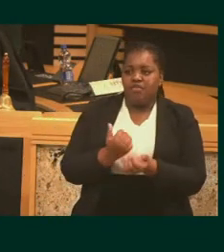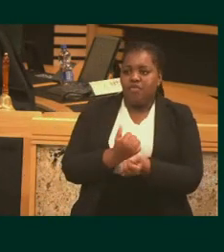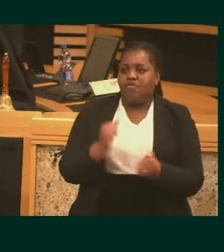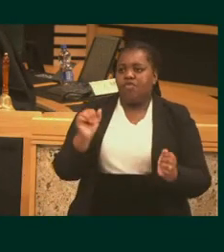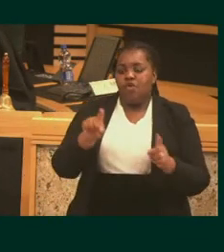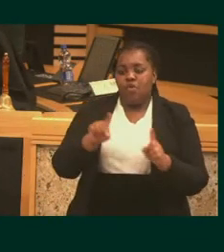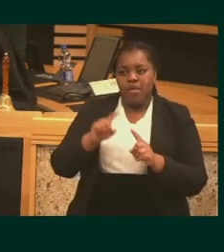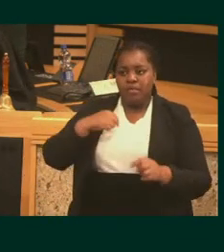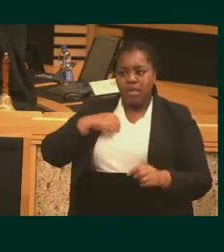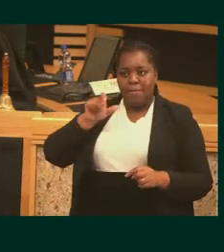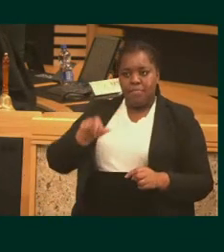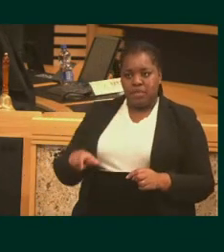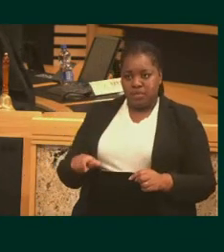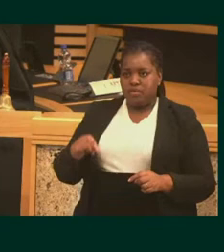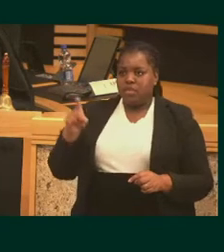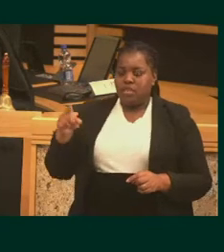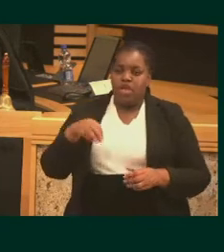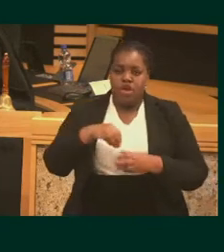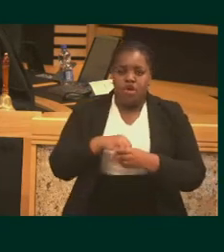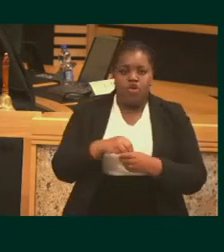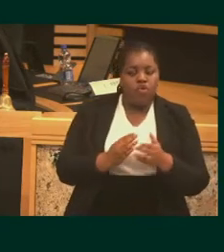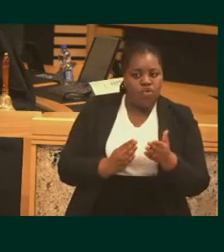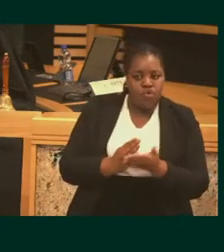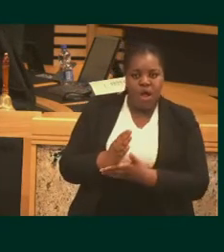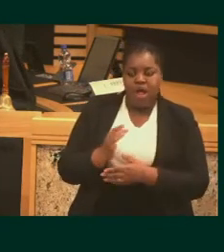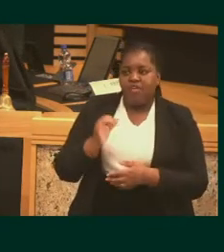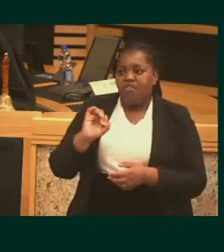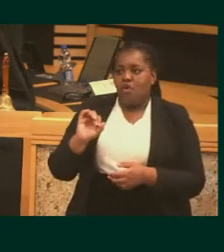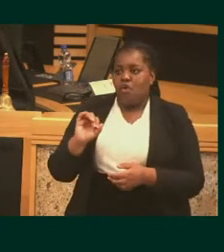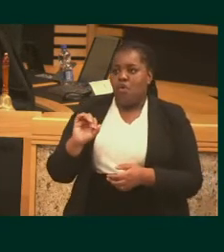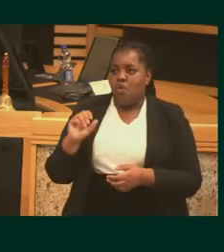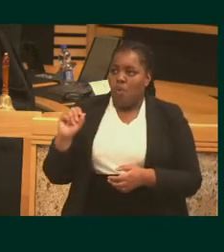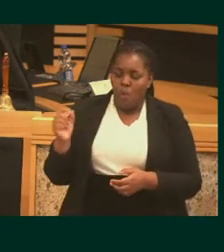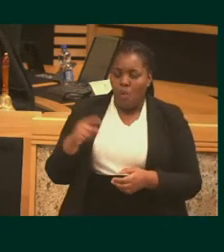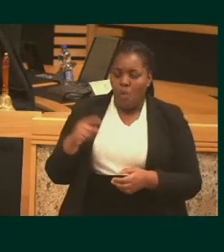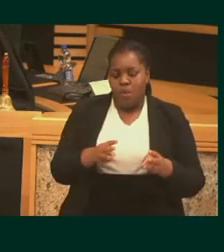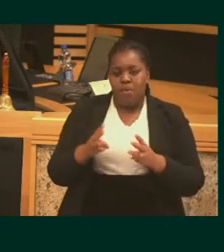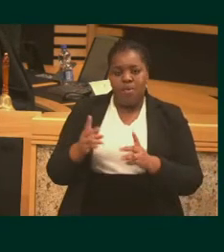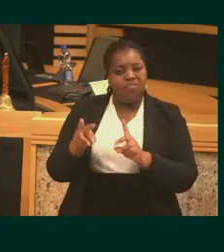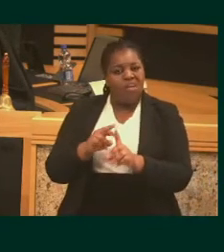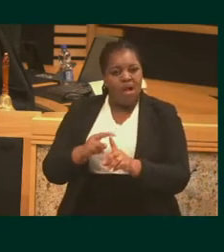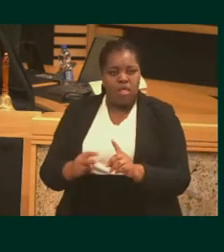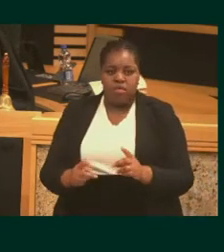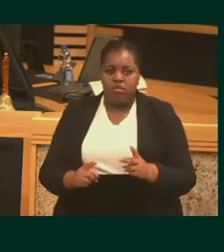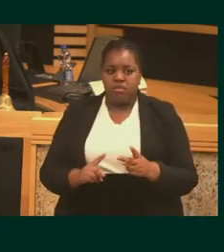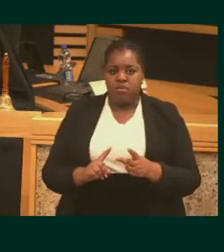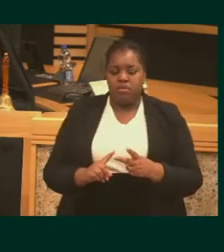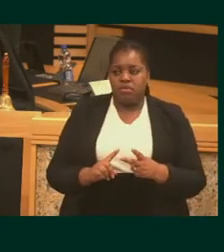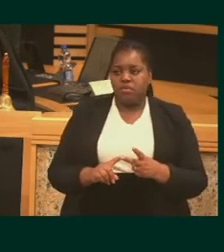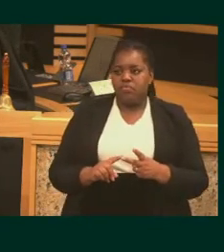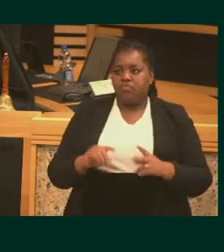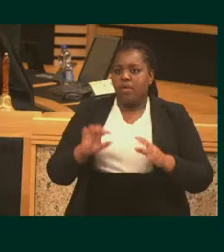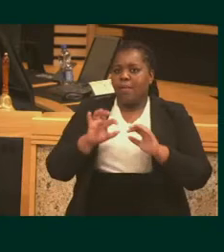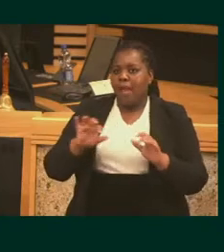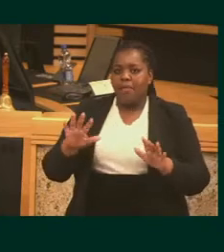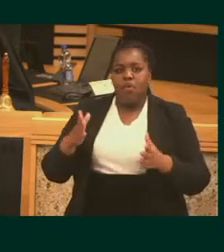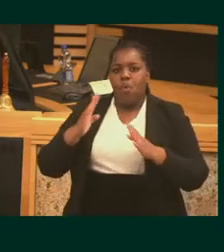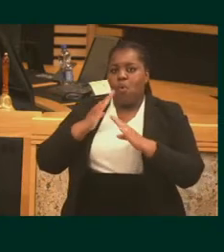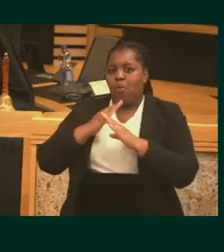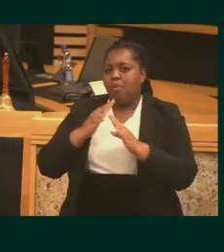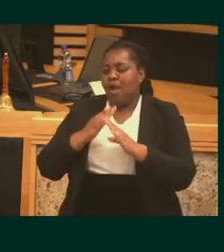person which includes the right to be free from all forms of violence from either public or private